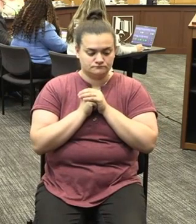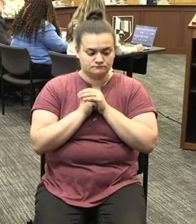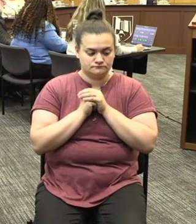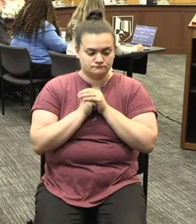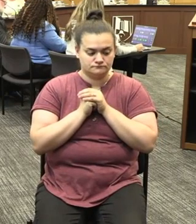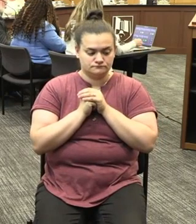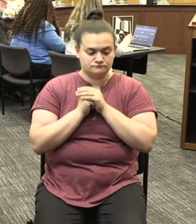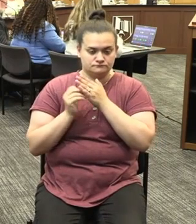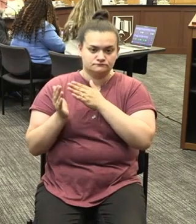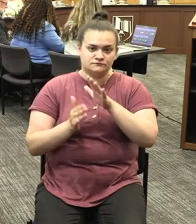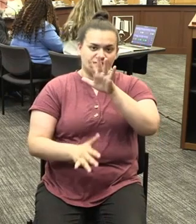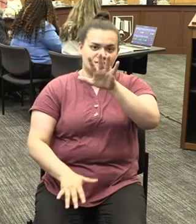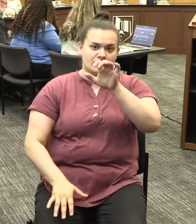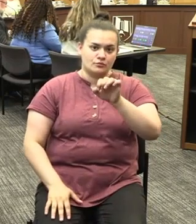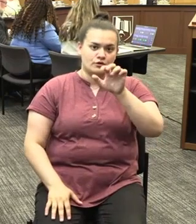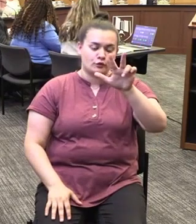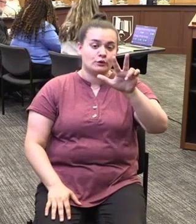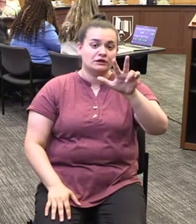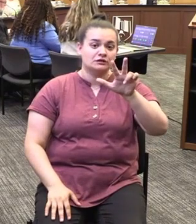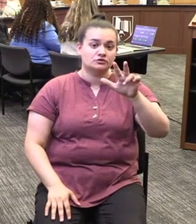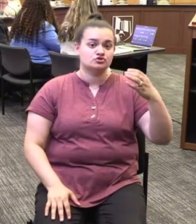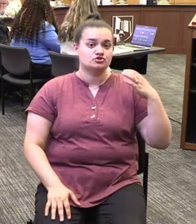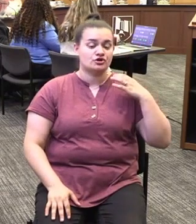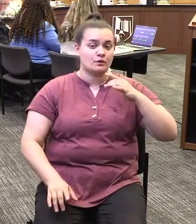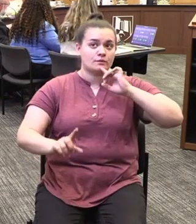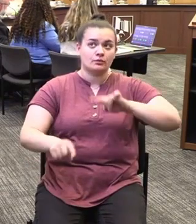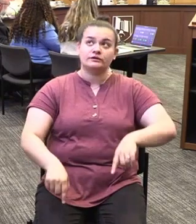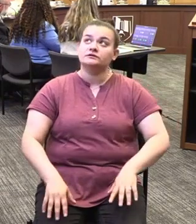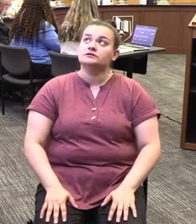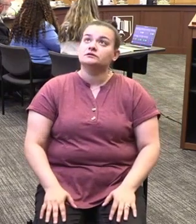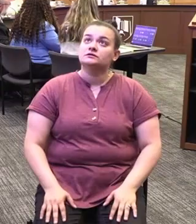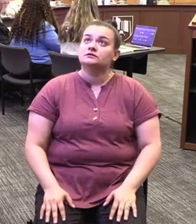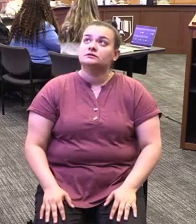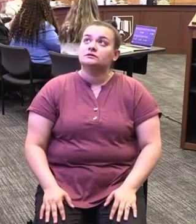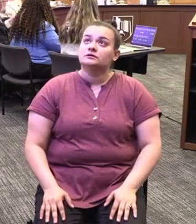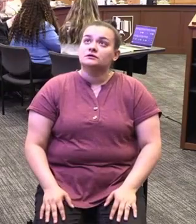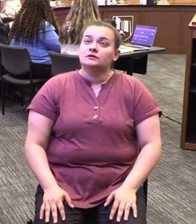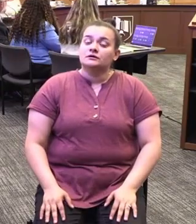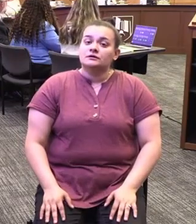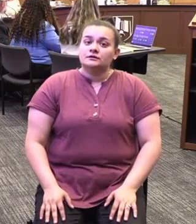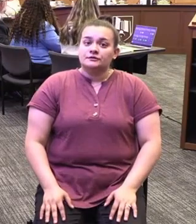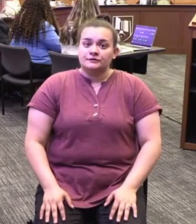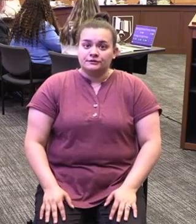That brings us to 5.3, which is the chair report.